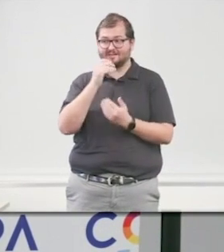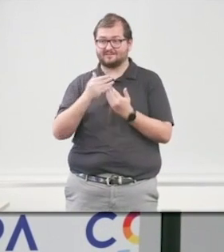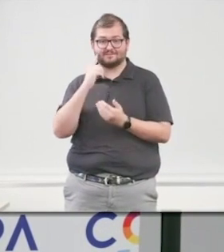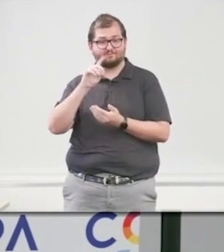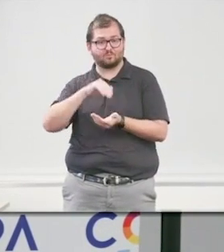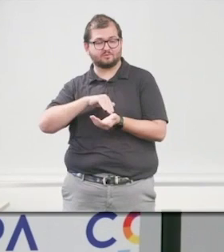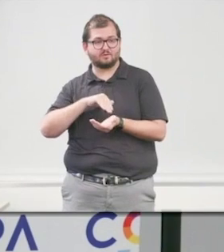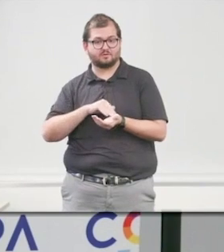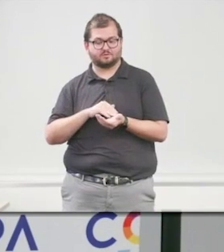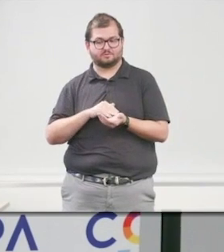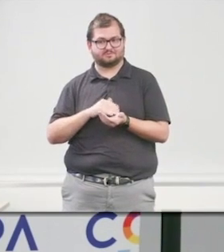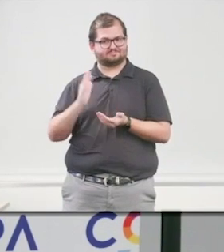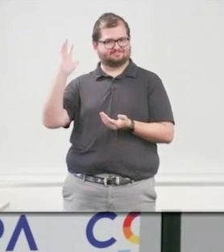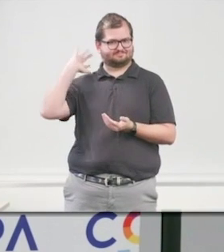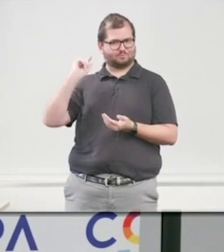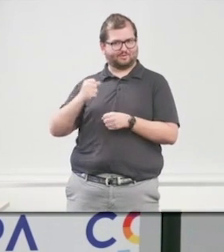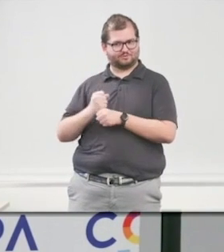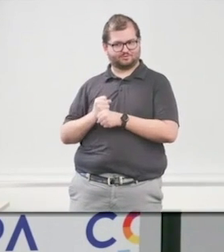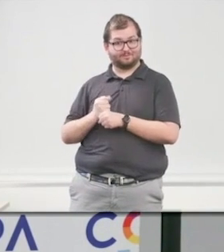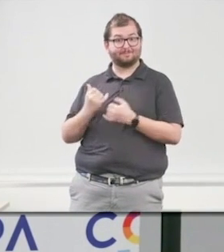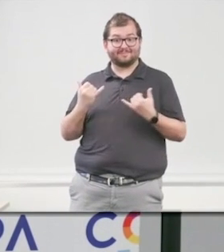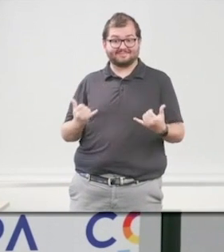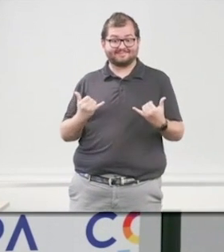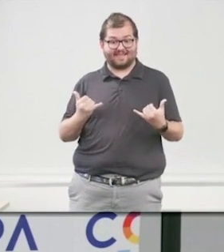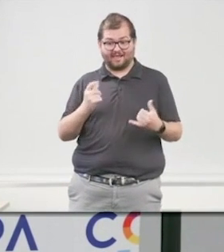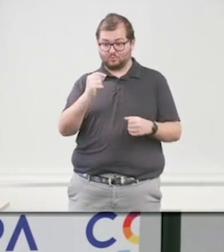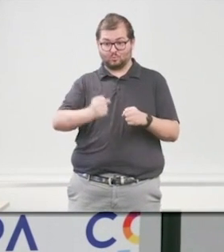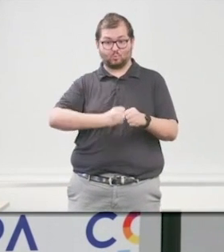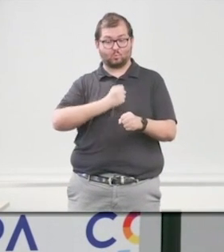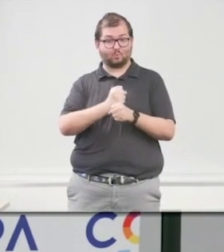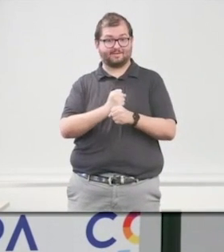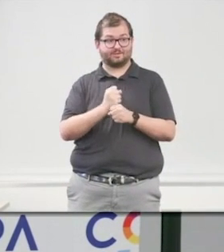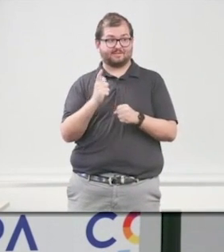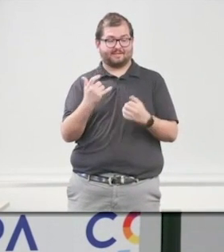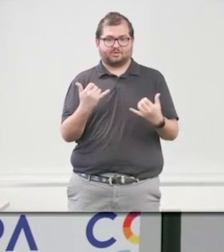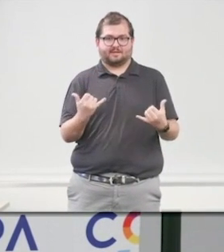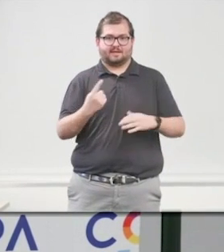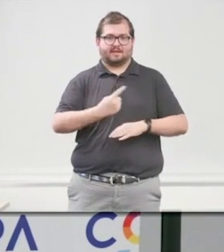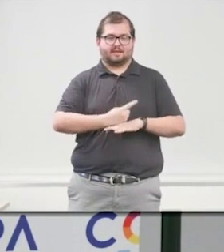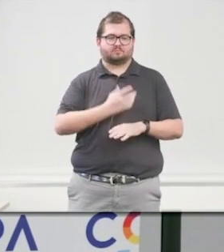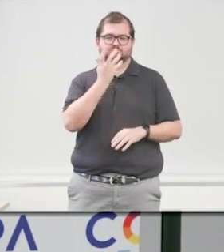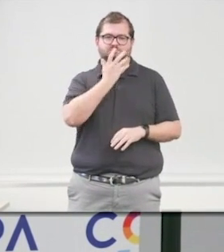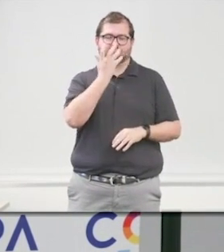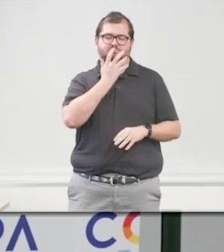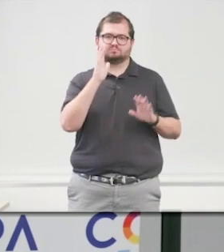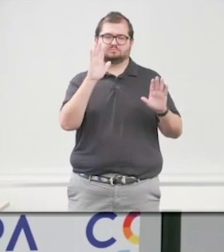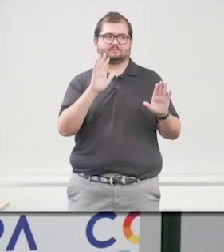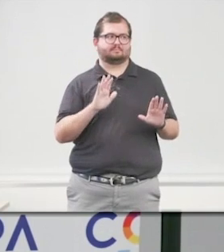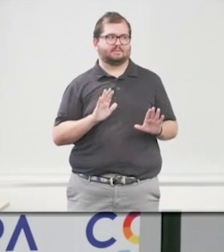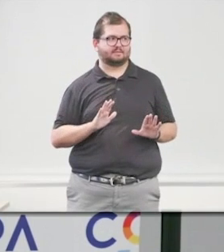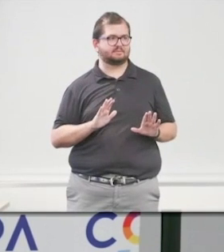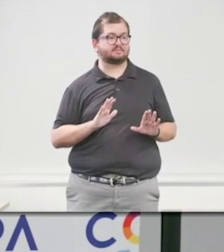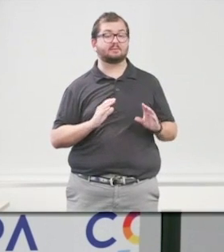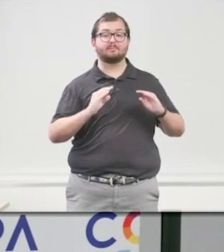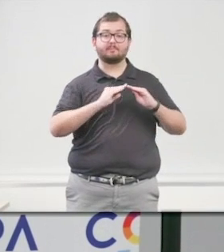the advances now, when you fast forward 20 years, pretty incredible. You have many more individuals